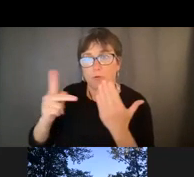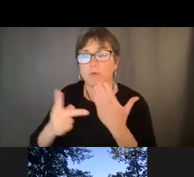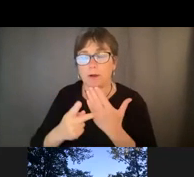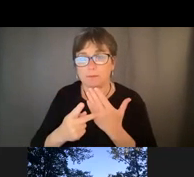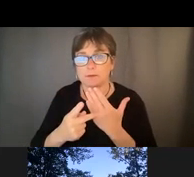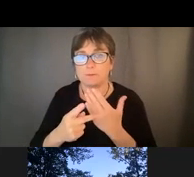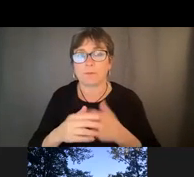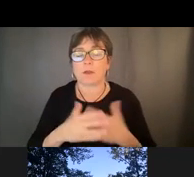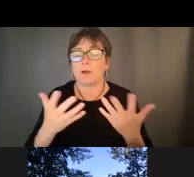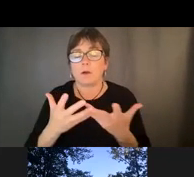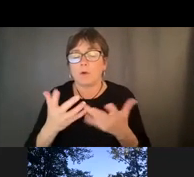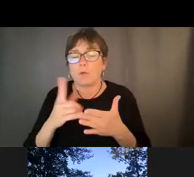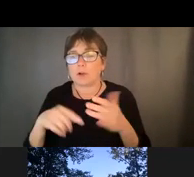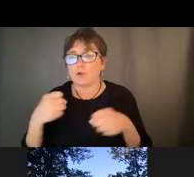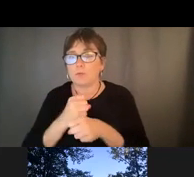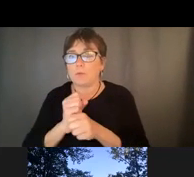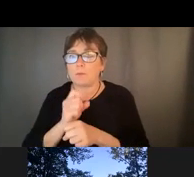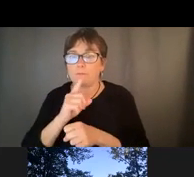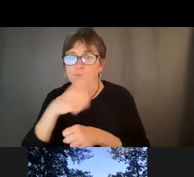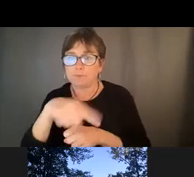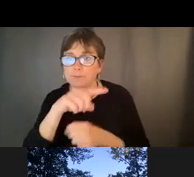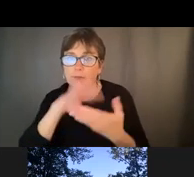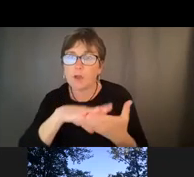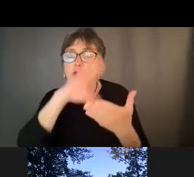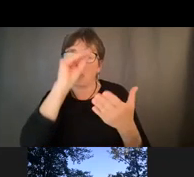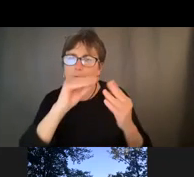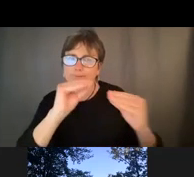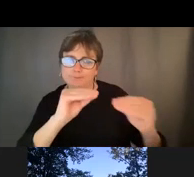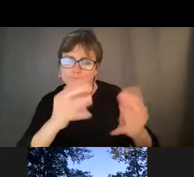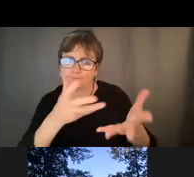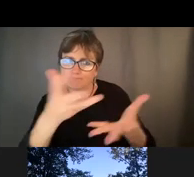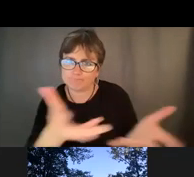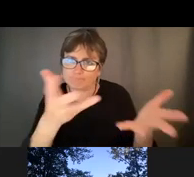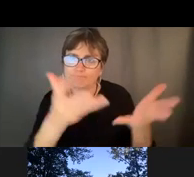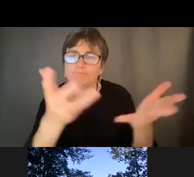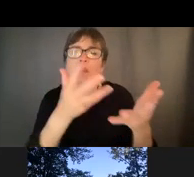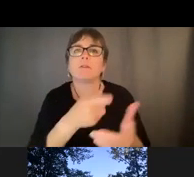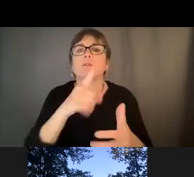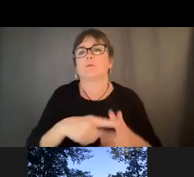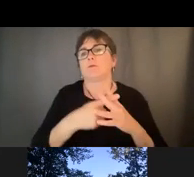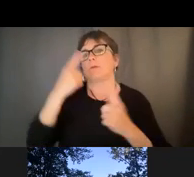help make sure they learn so that they can begin to start thinking about taking